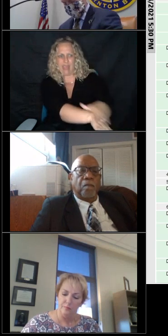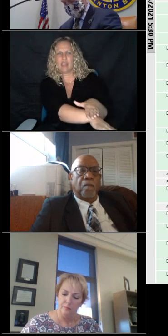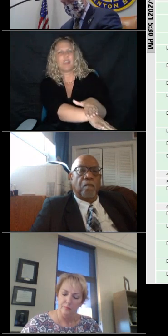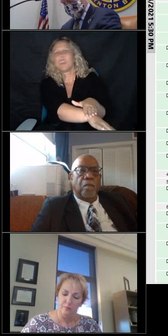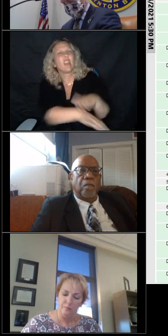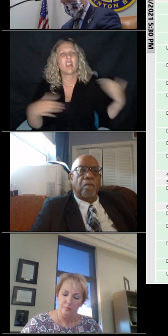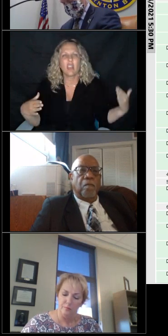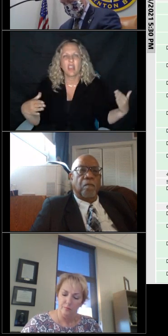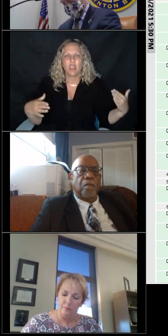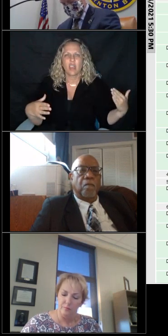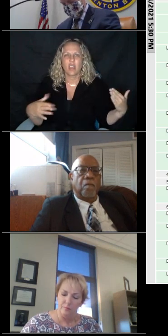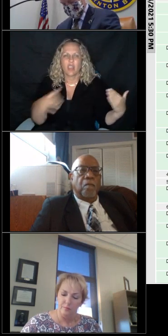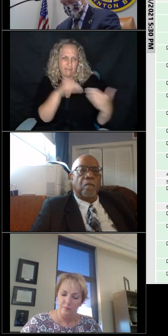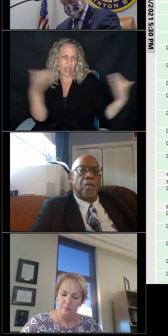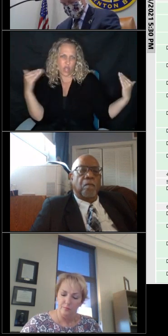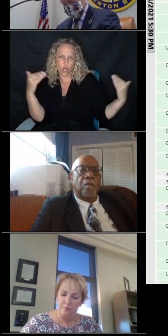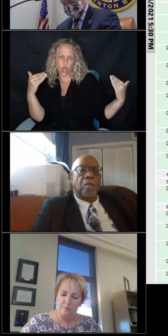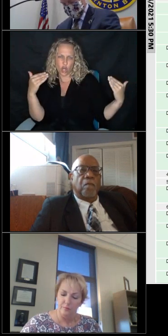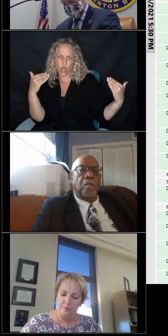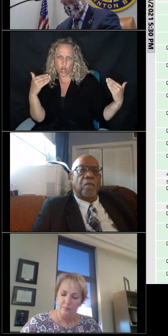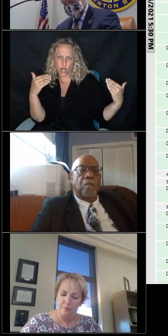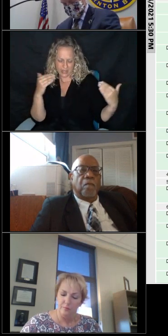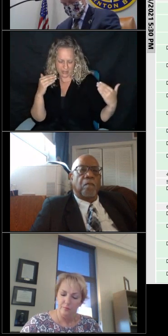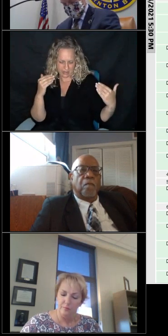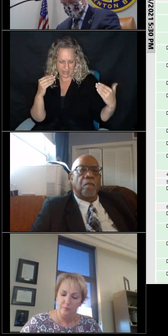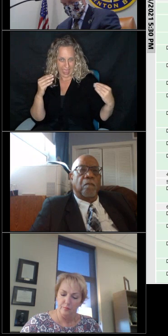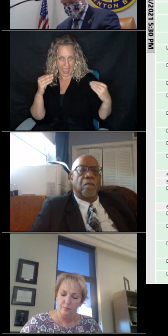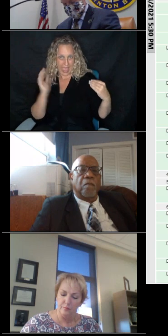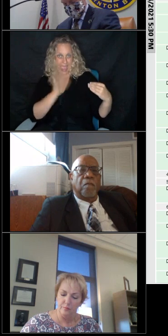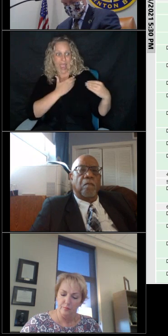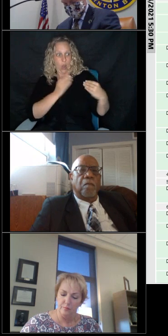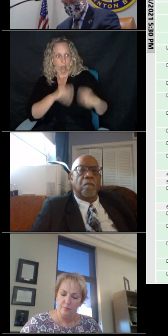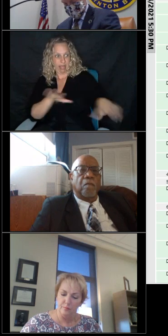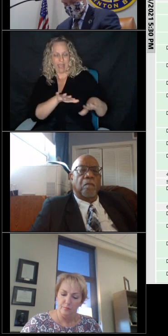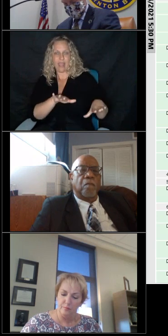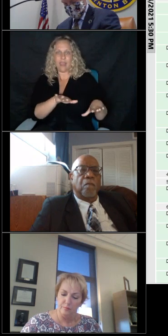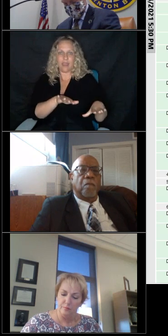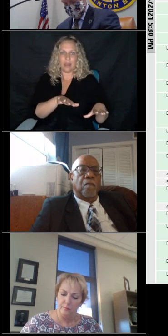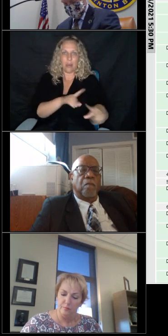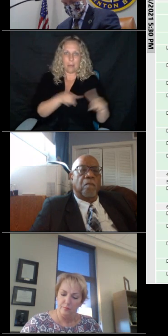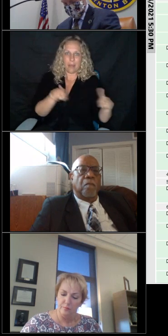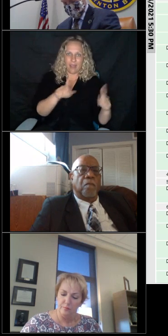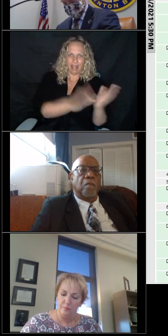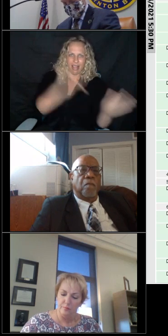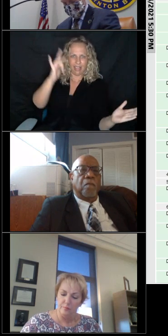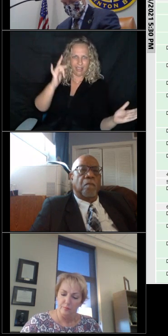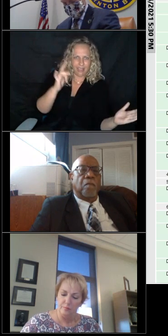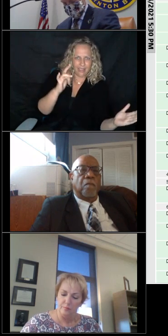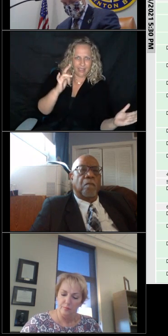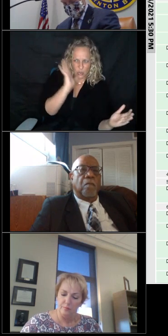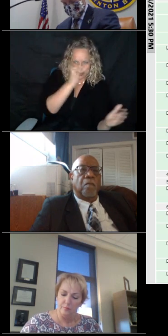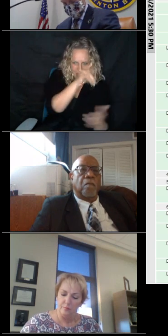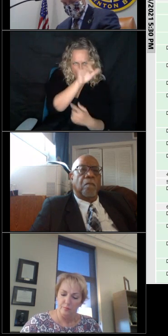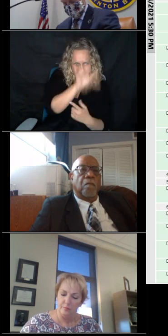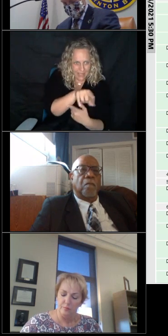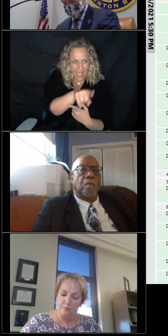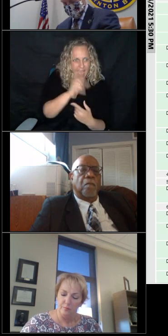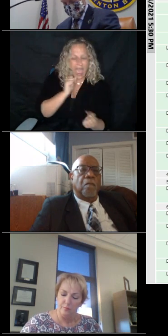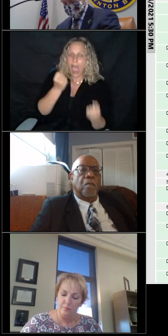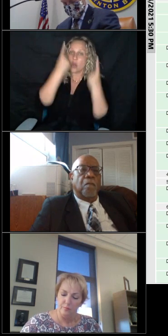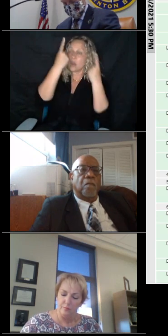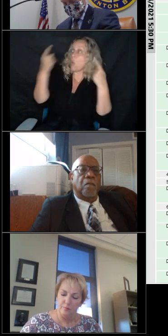This center was left in her name. It ain't being treated like that. You got Miss Mary, you got Casey. I don't understand what's